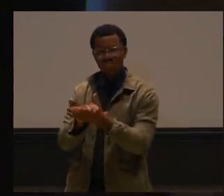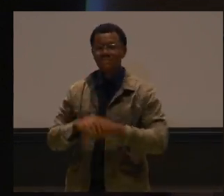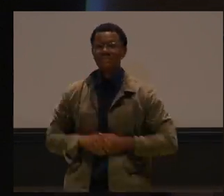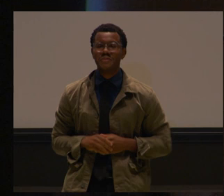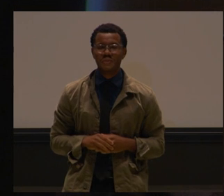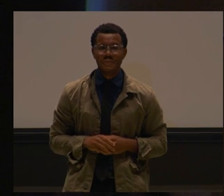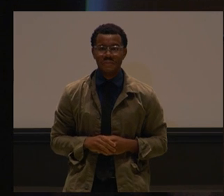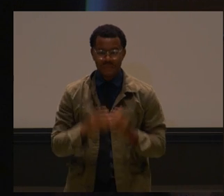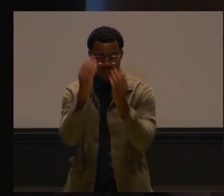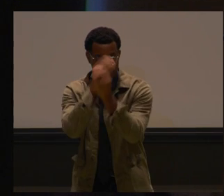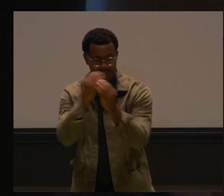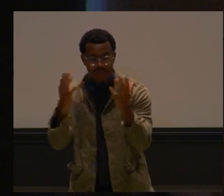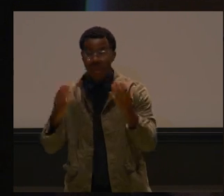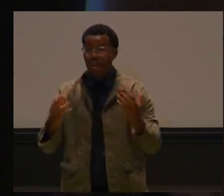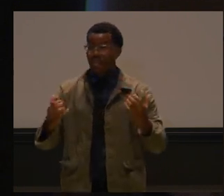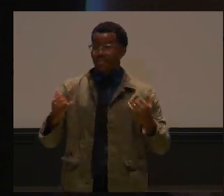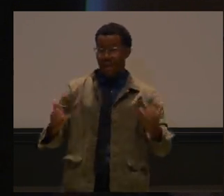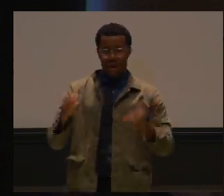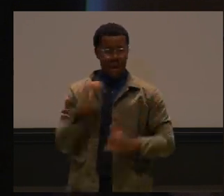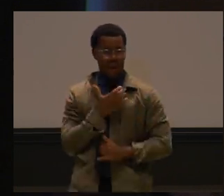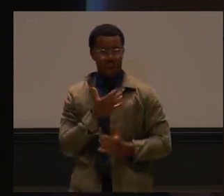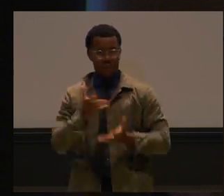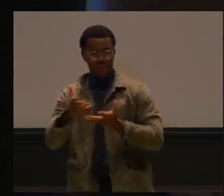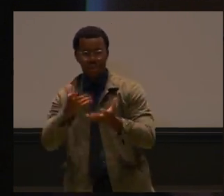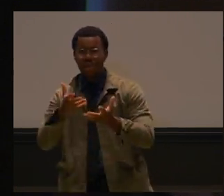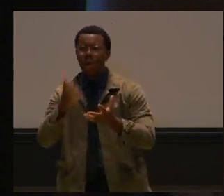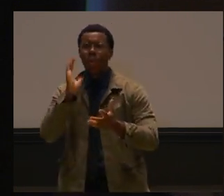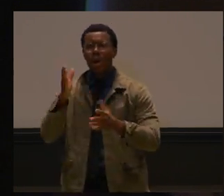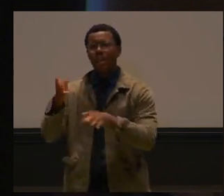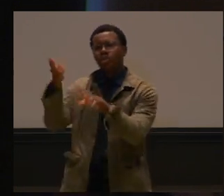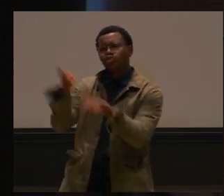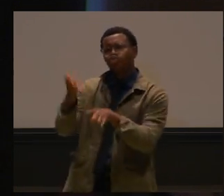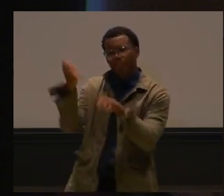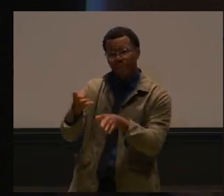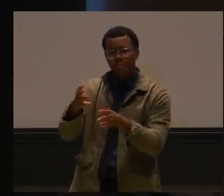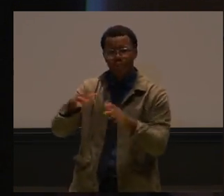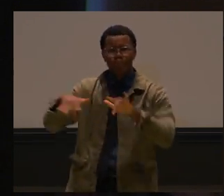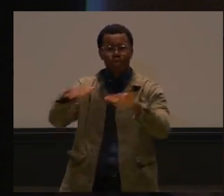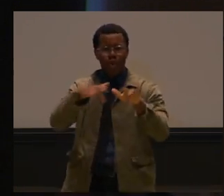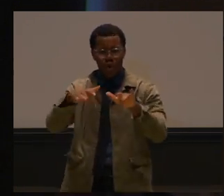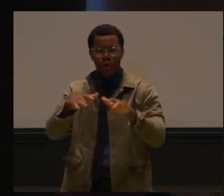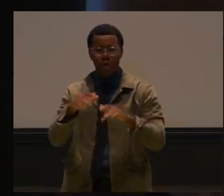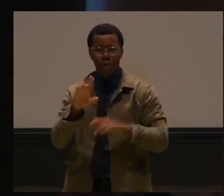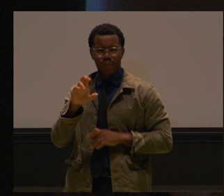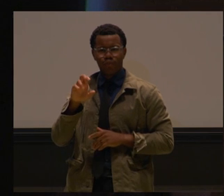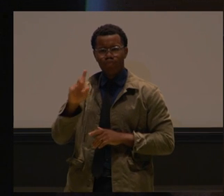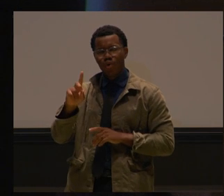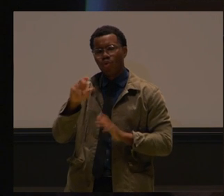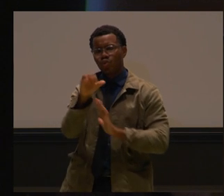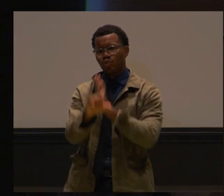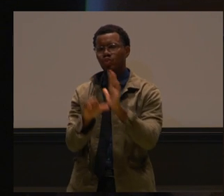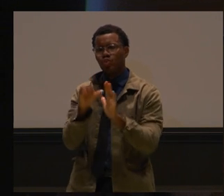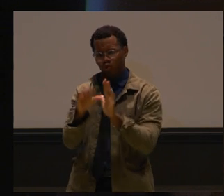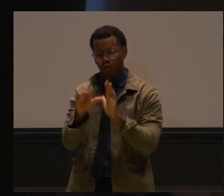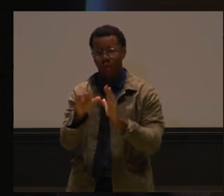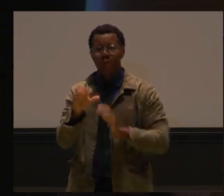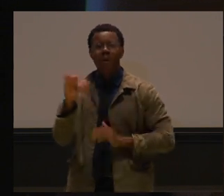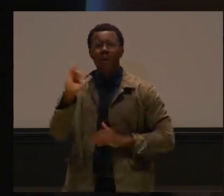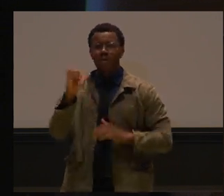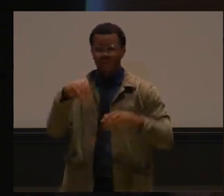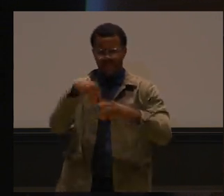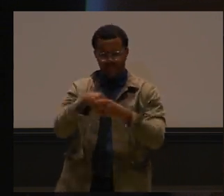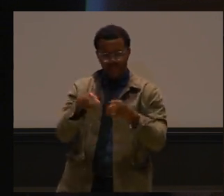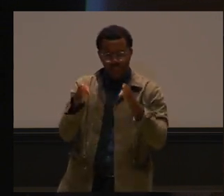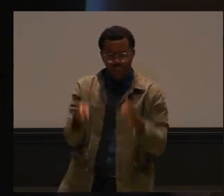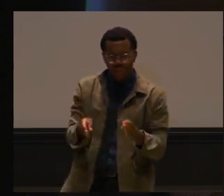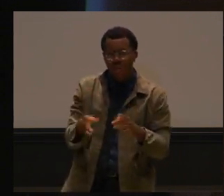notes. Today's conversation is being streamed and recorded for the Broad's YouTube page. For our in-person and remote audiences'